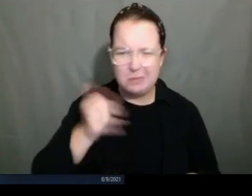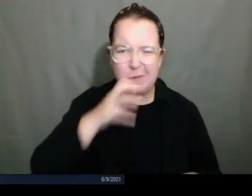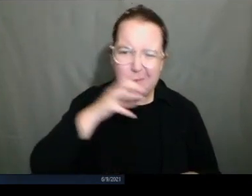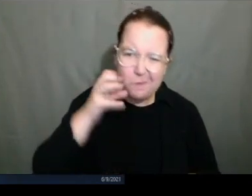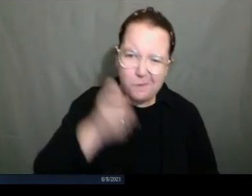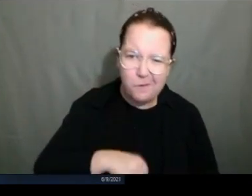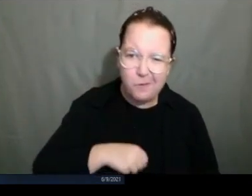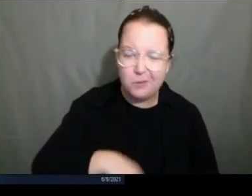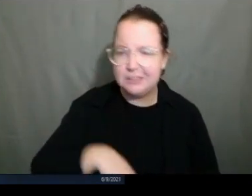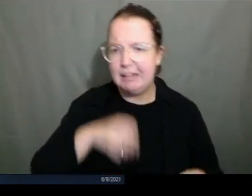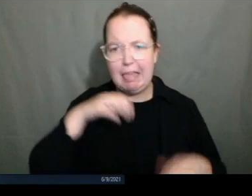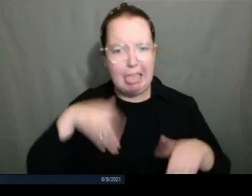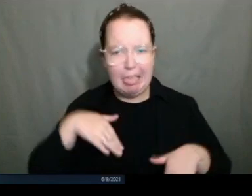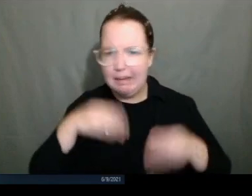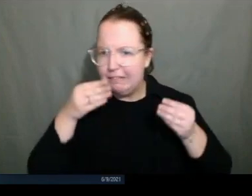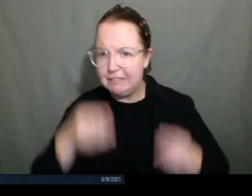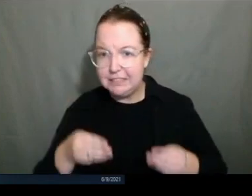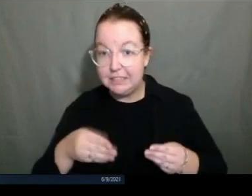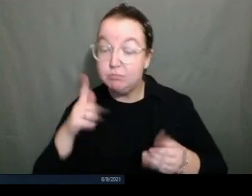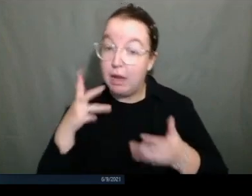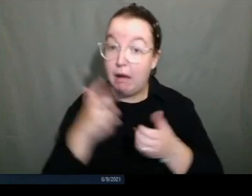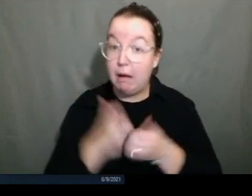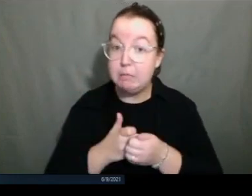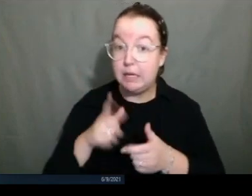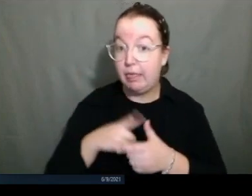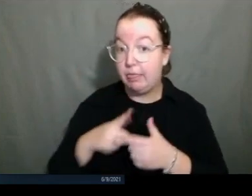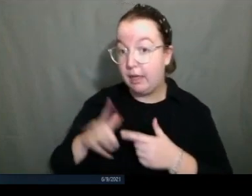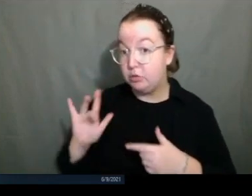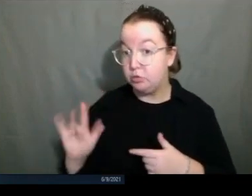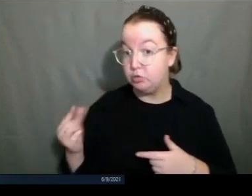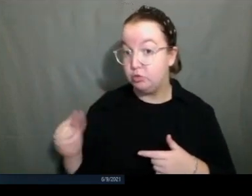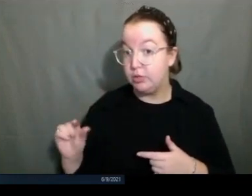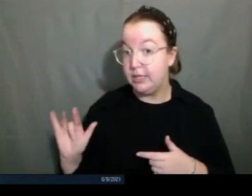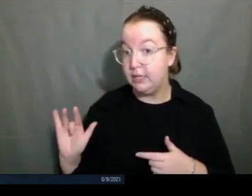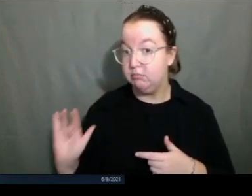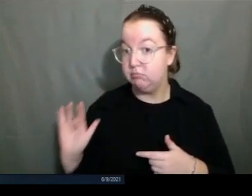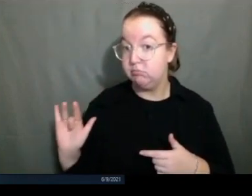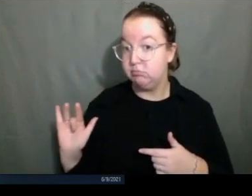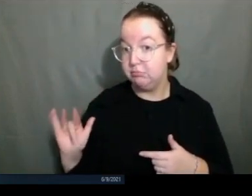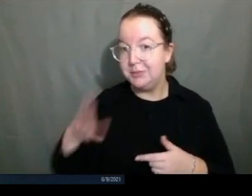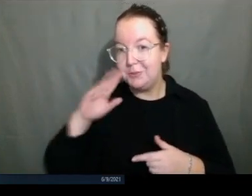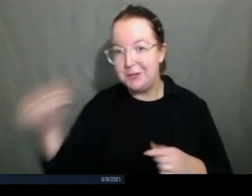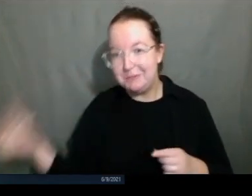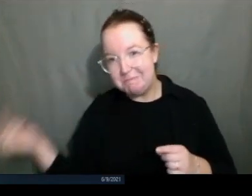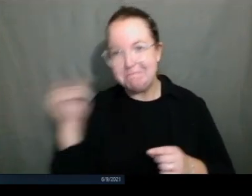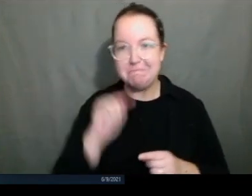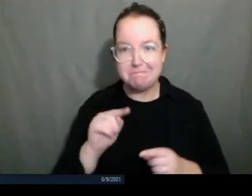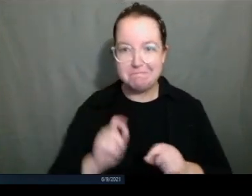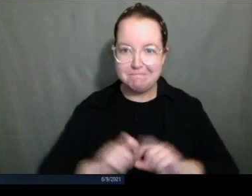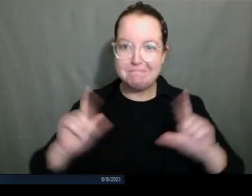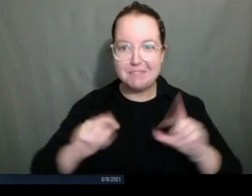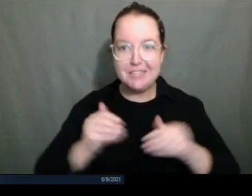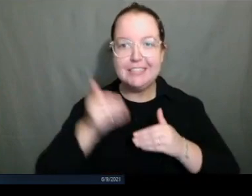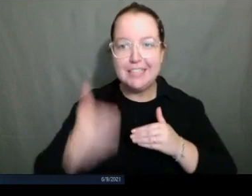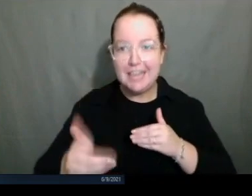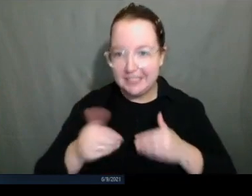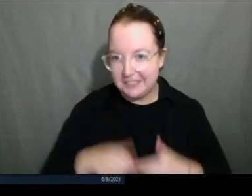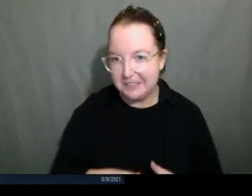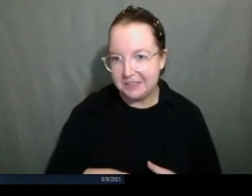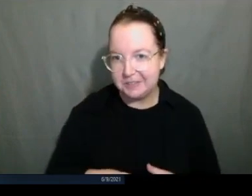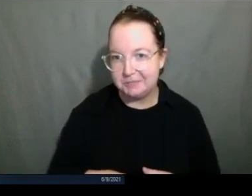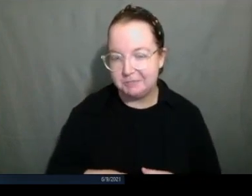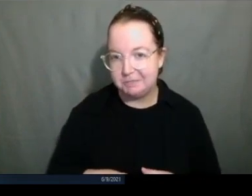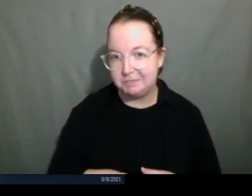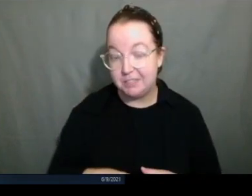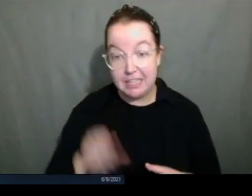missing, make sure you update it and then just click update and it will bring you back to the checklist to start the next task. Everything is already